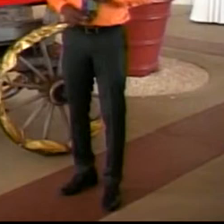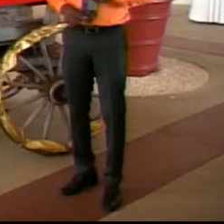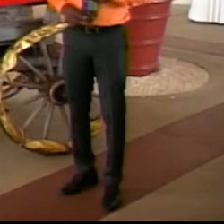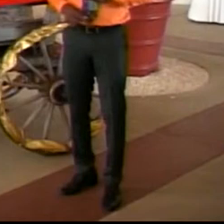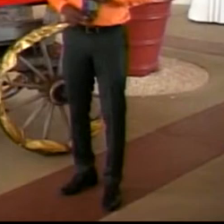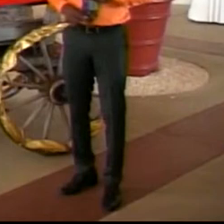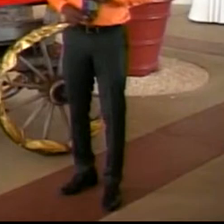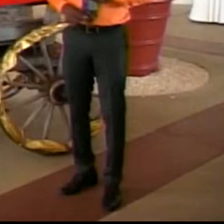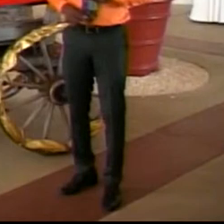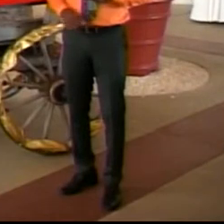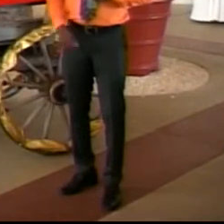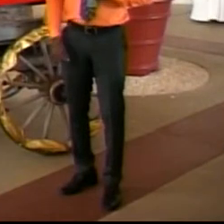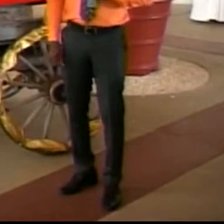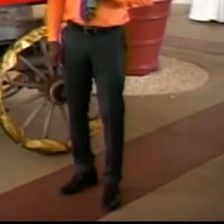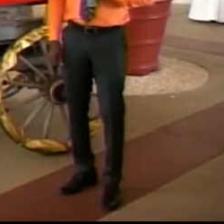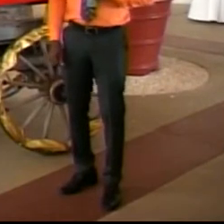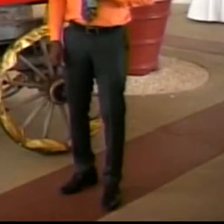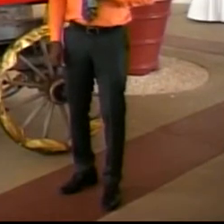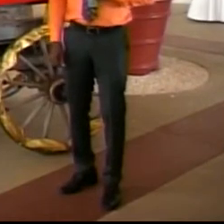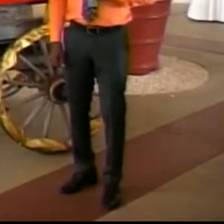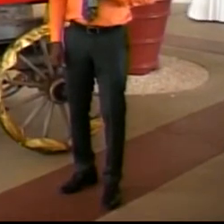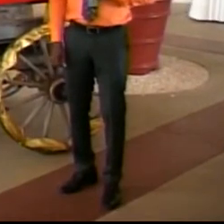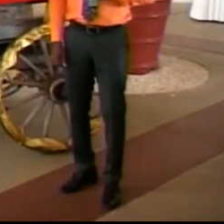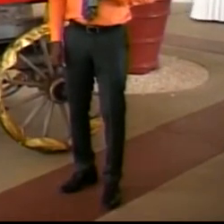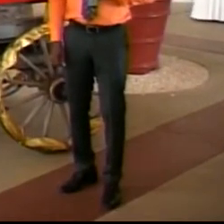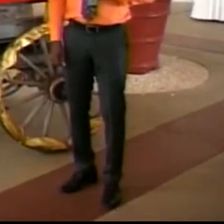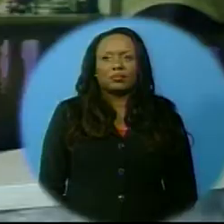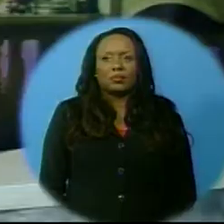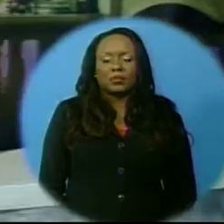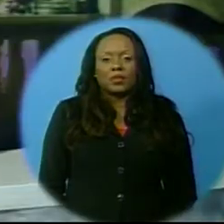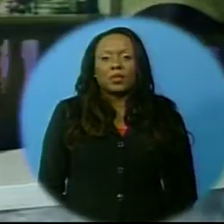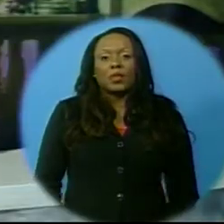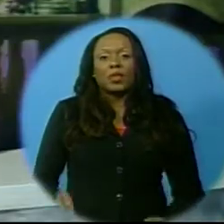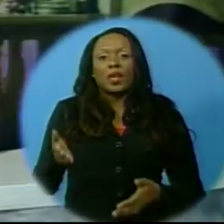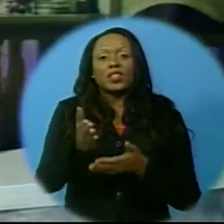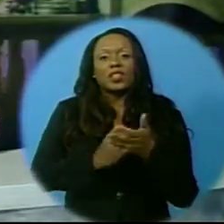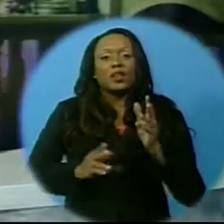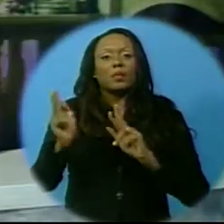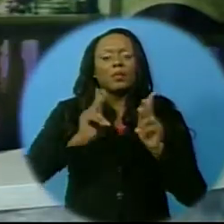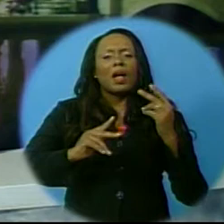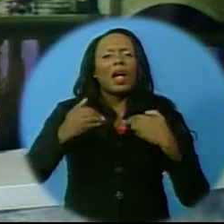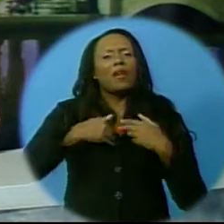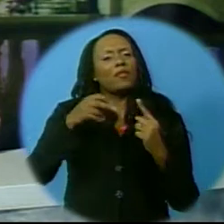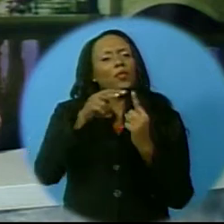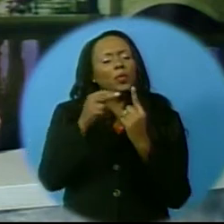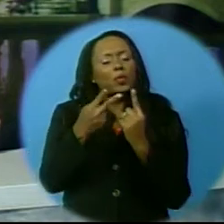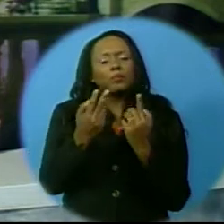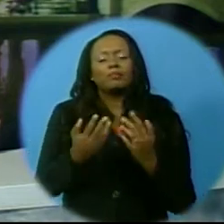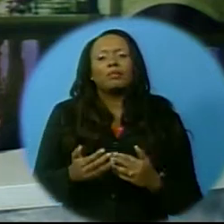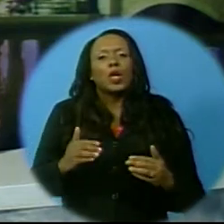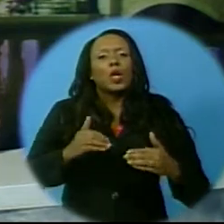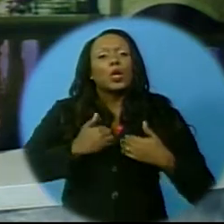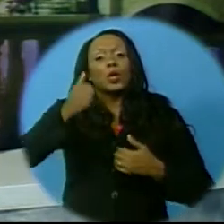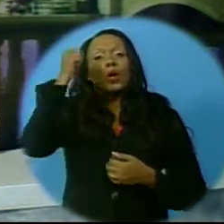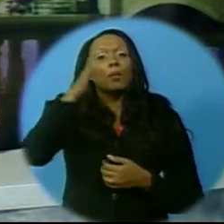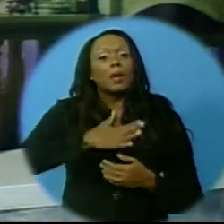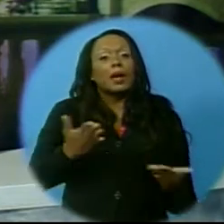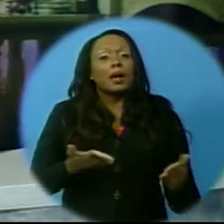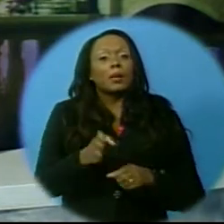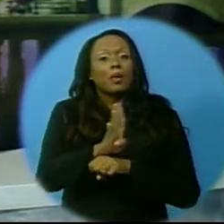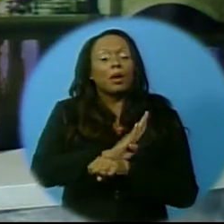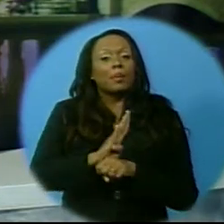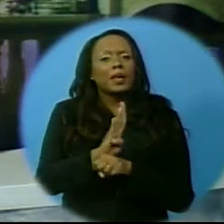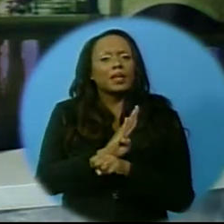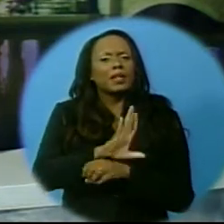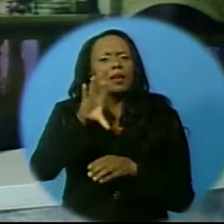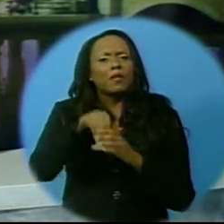across the region. I'm Shane Seeley for CBC News. Thanks, Shane. Well, there's a view that young men in Barbados